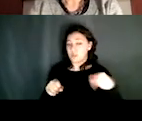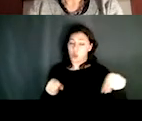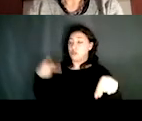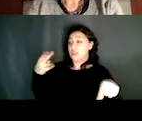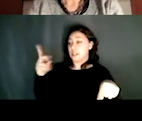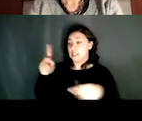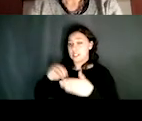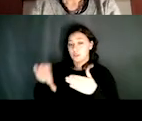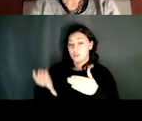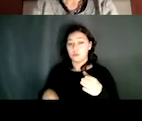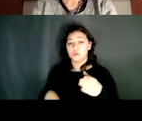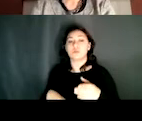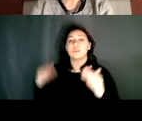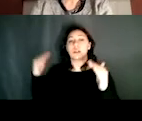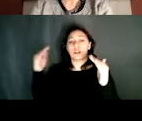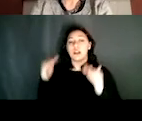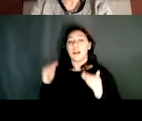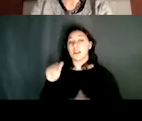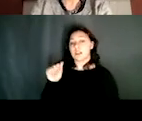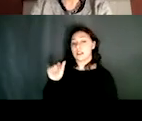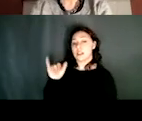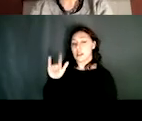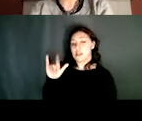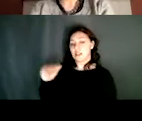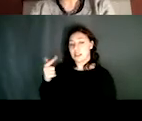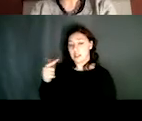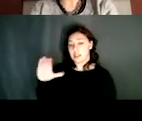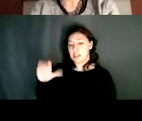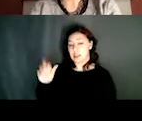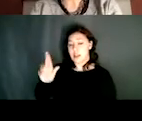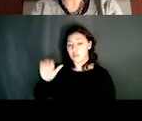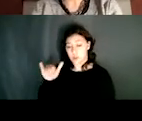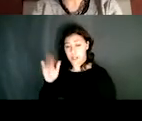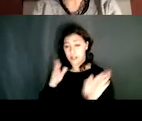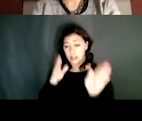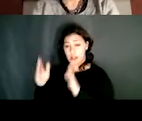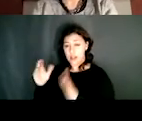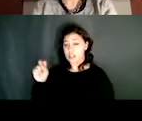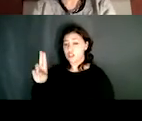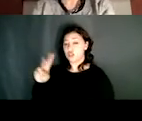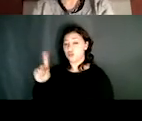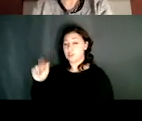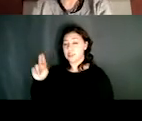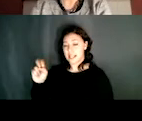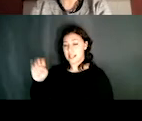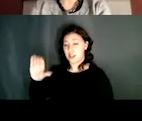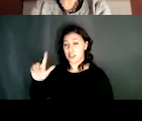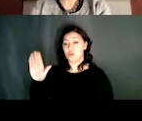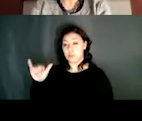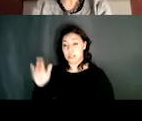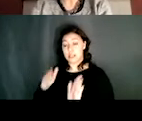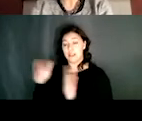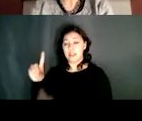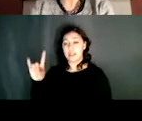Aislinn Keffrey, Diane Hoffman Kim, Suzanne Colby, and Michael Mello are recognized for their work on